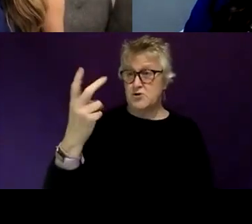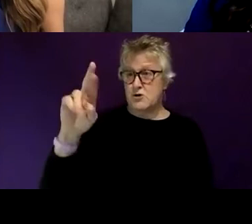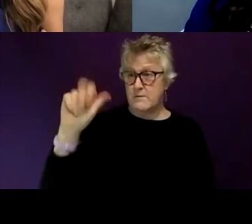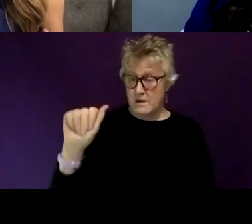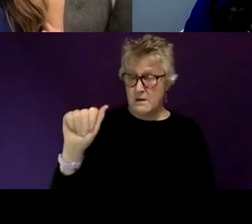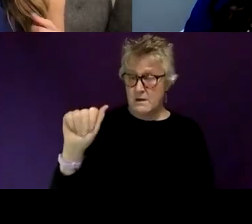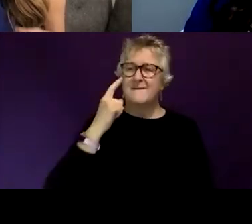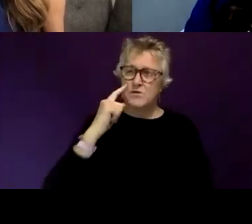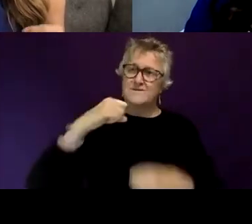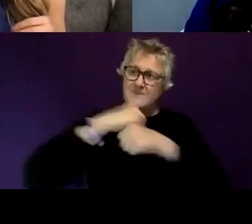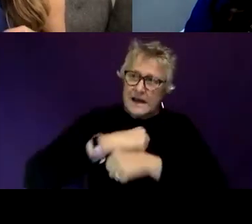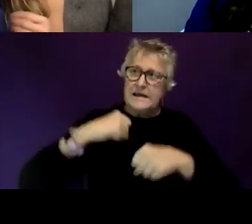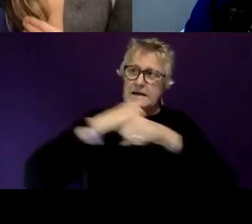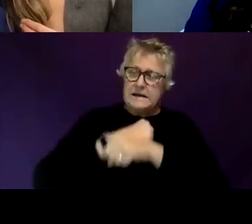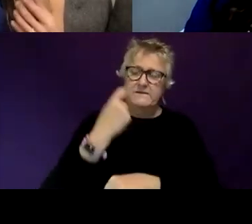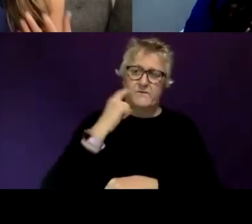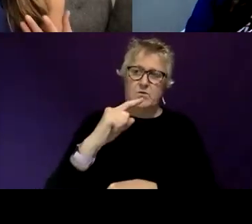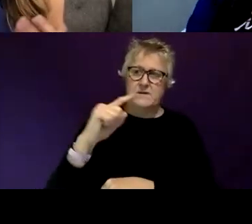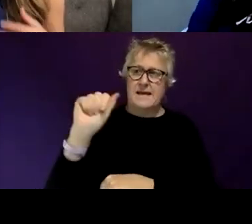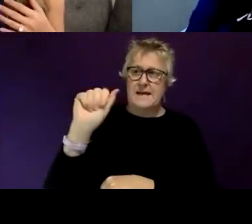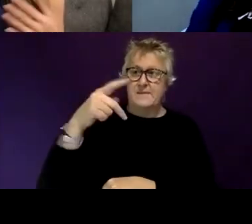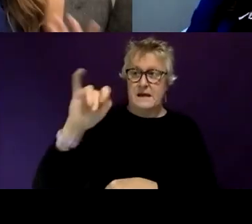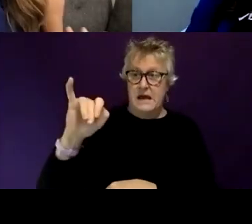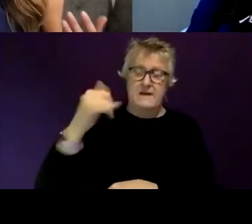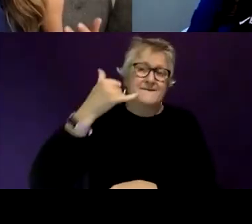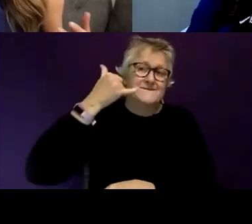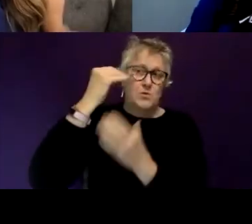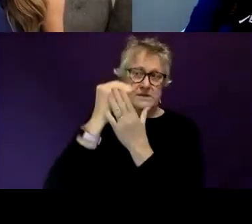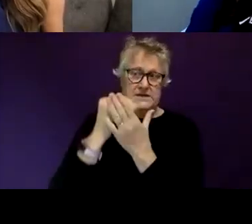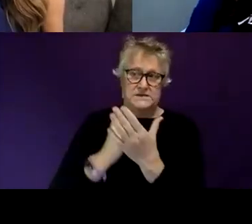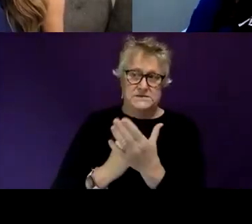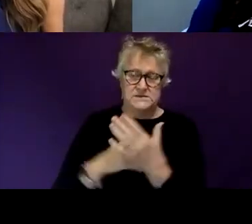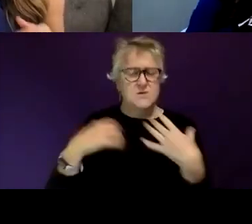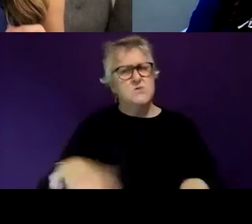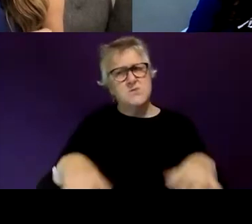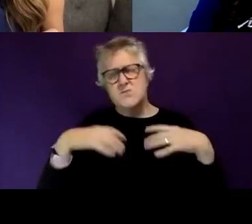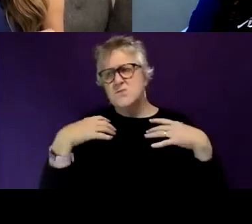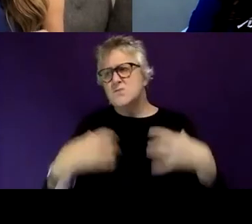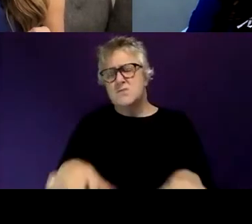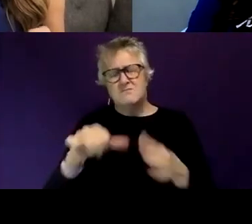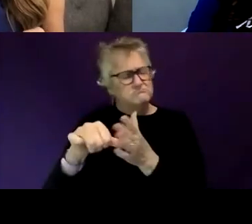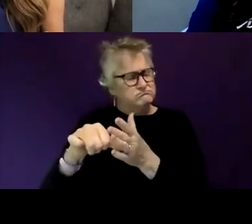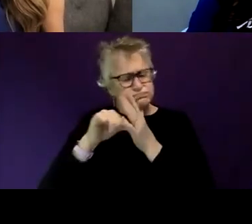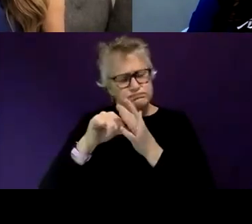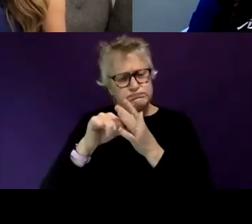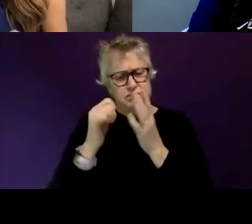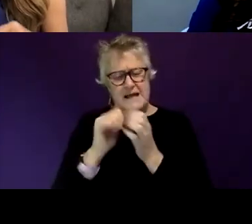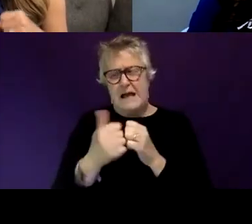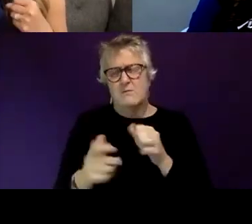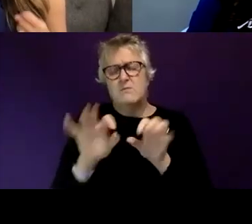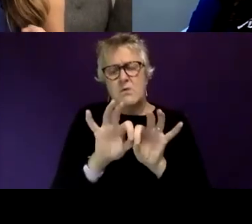phone list. And I can't stress enough how important that is, that our outreach